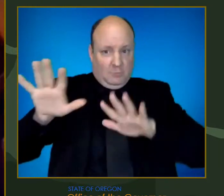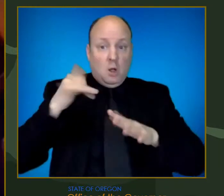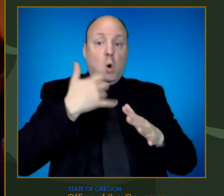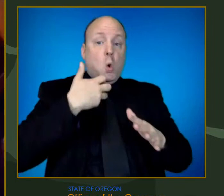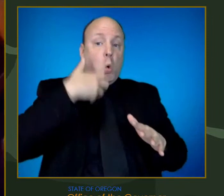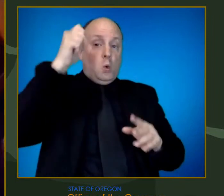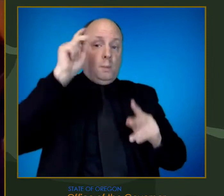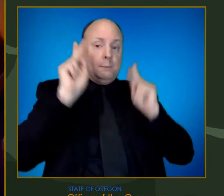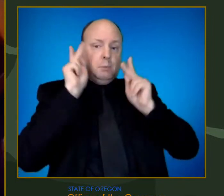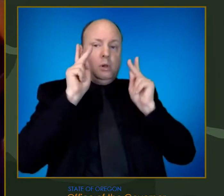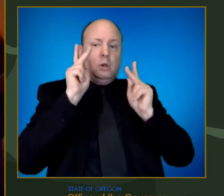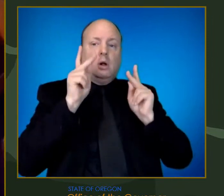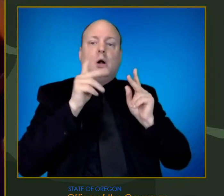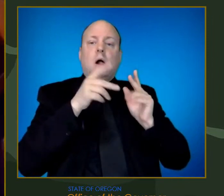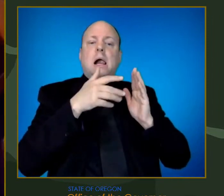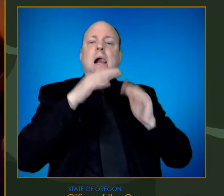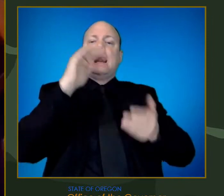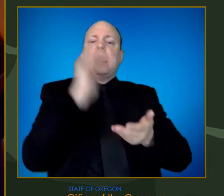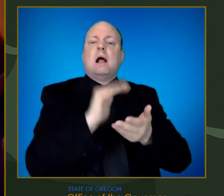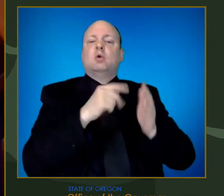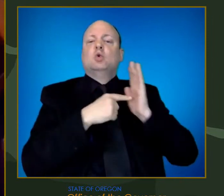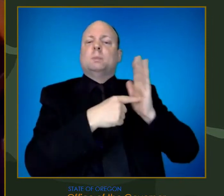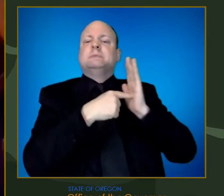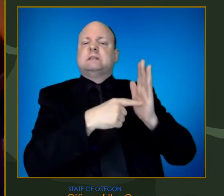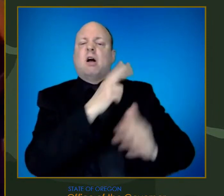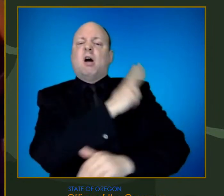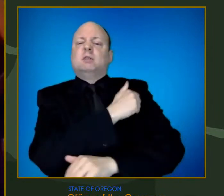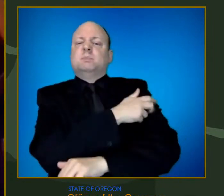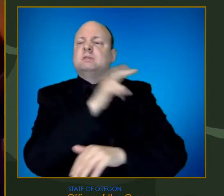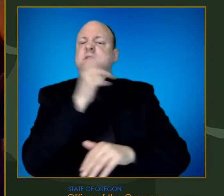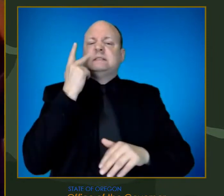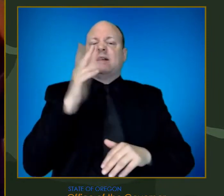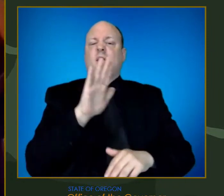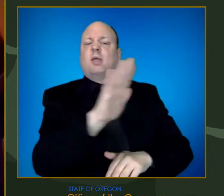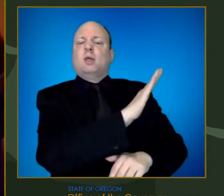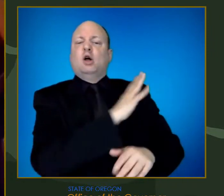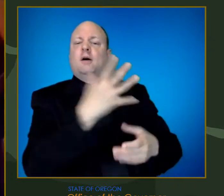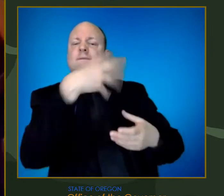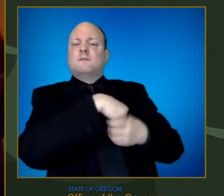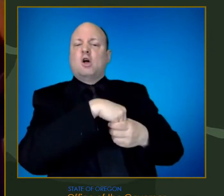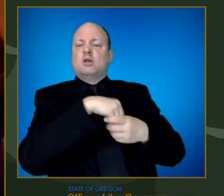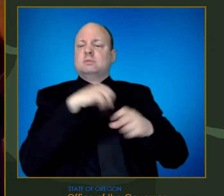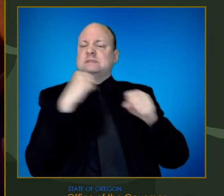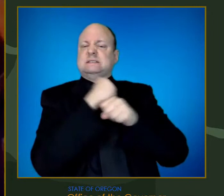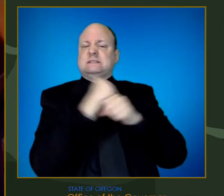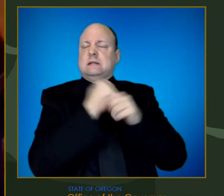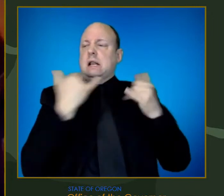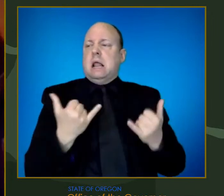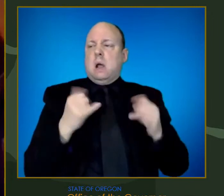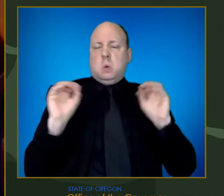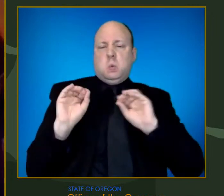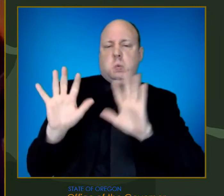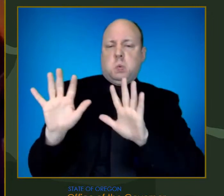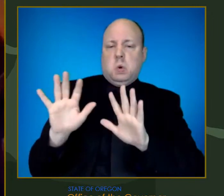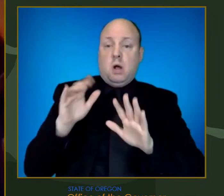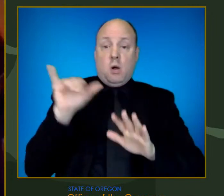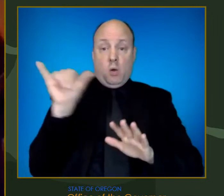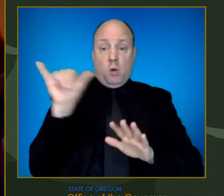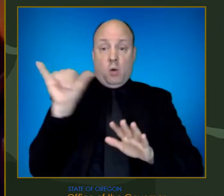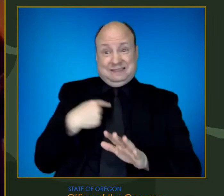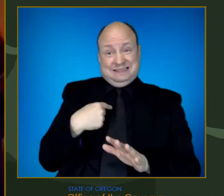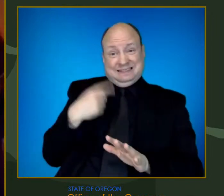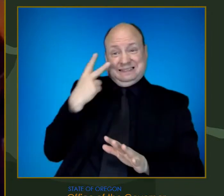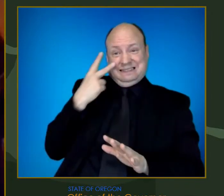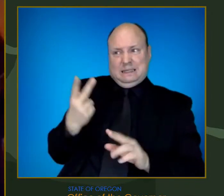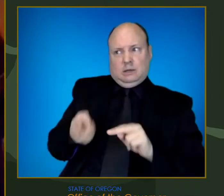and hospitalizations, and that certainly is due to the vaccination efforts early. But we're also seeing alarming increases in cases in